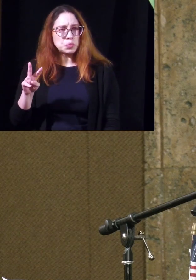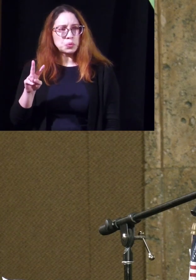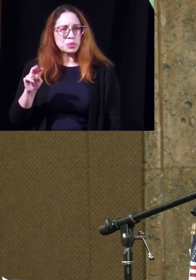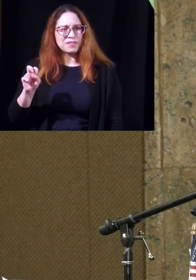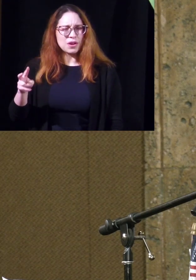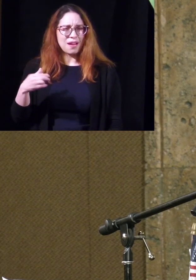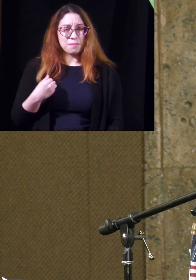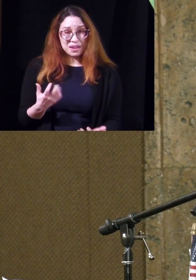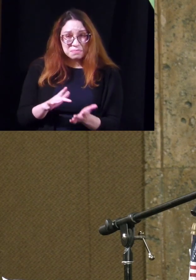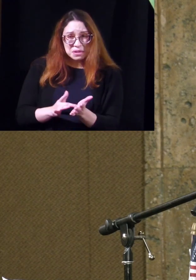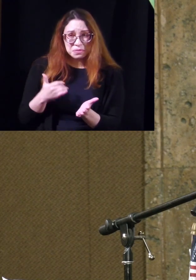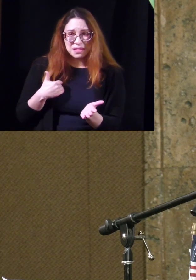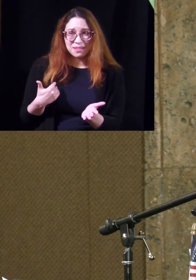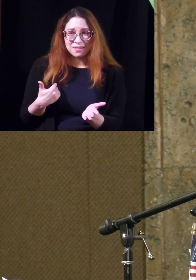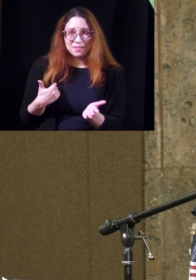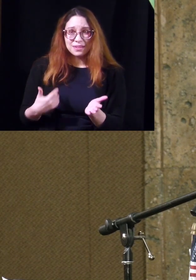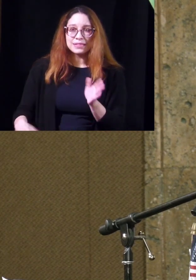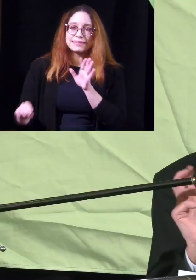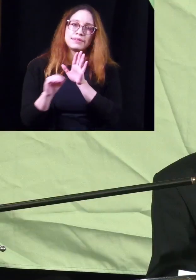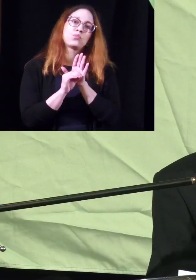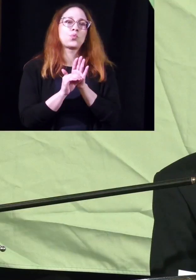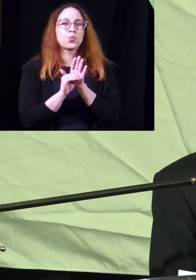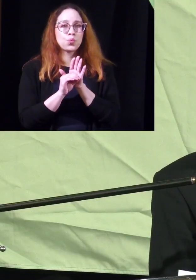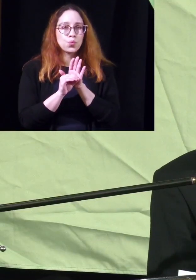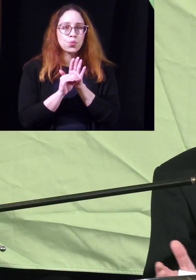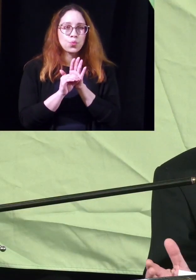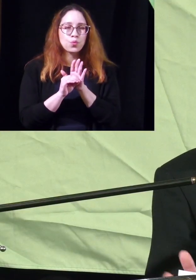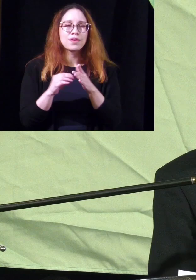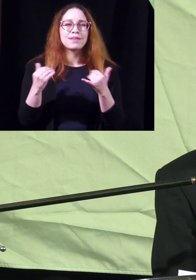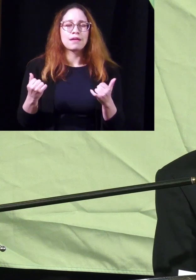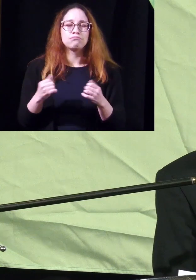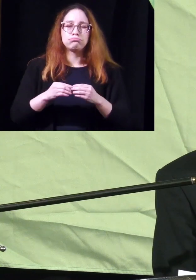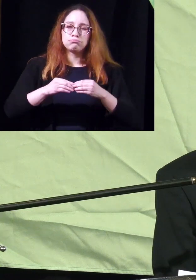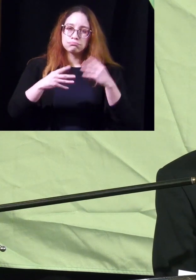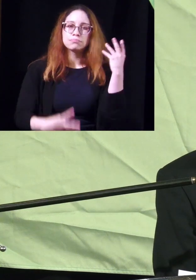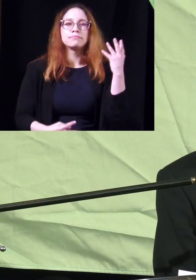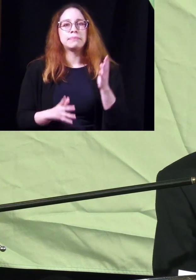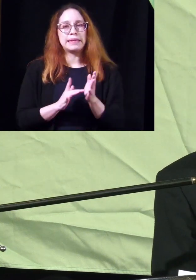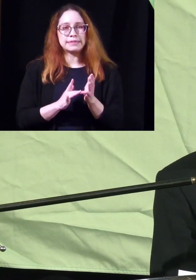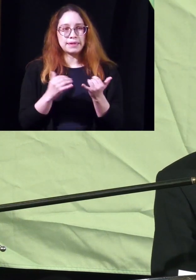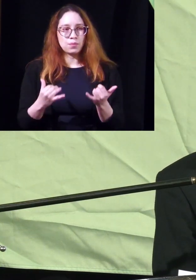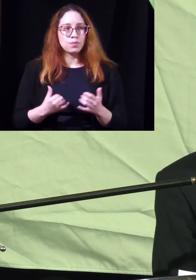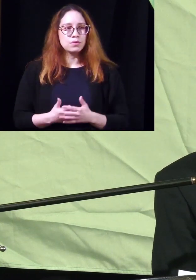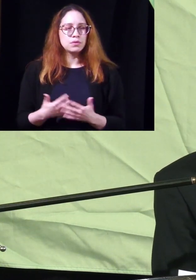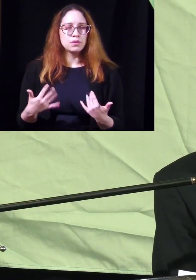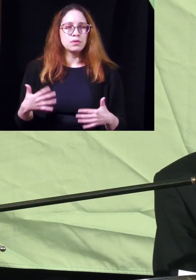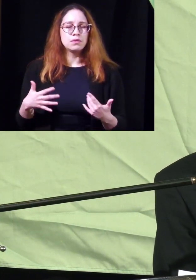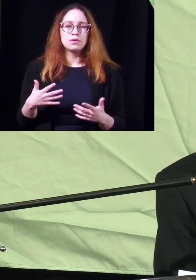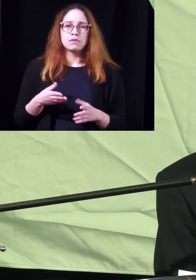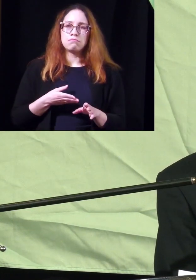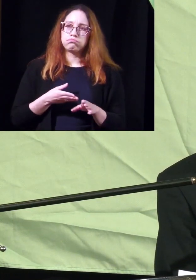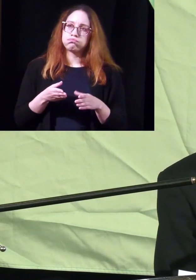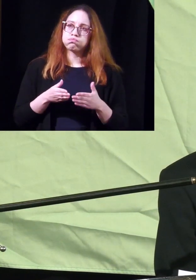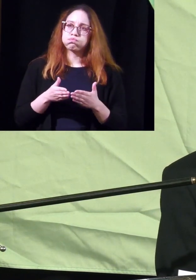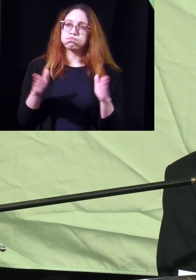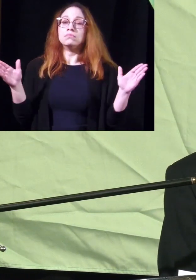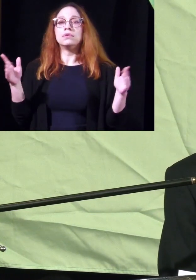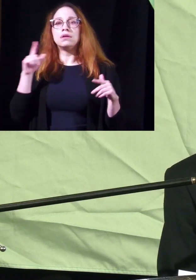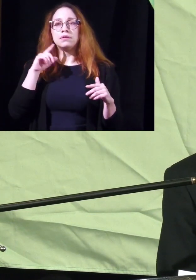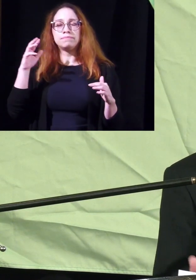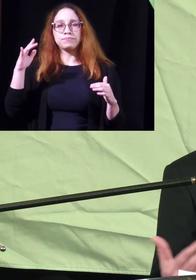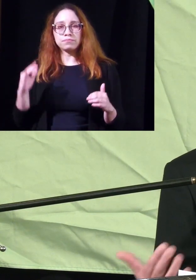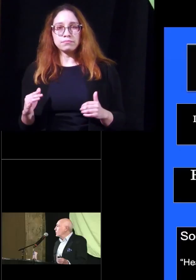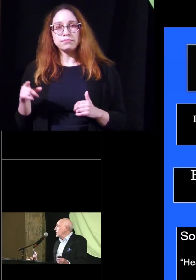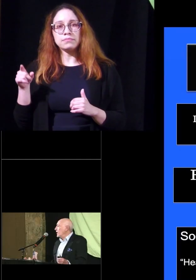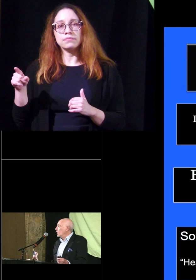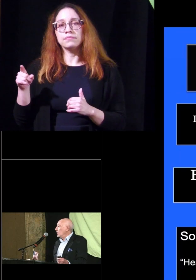have available? The answer would be 0. And now we have many of them. So that field has exploded. And then as we go down on the right-hand